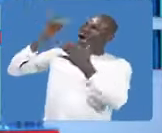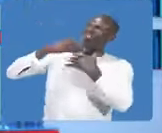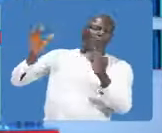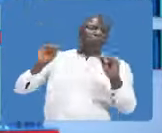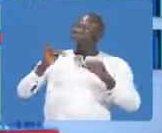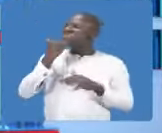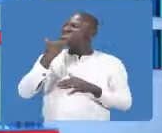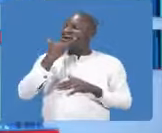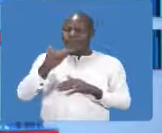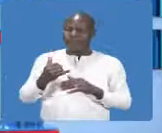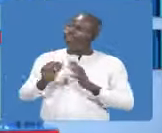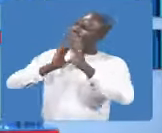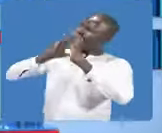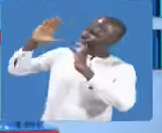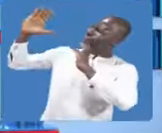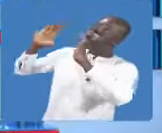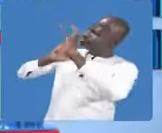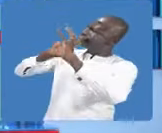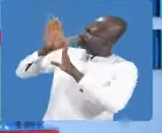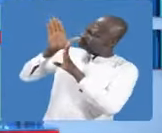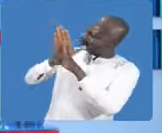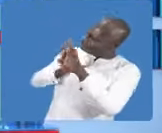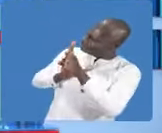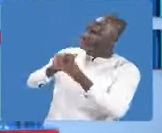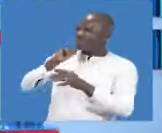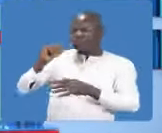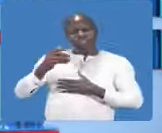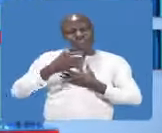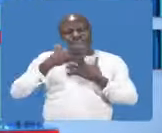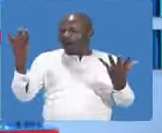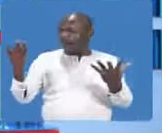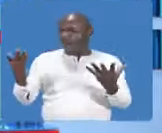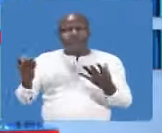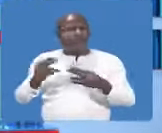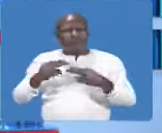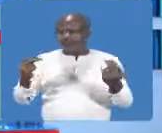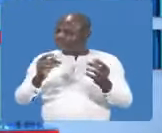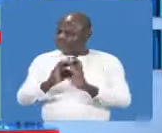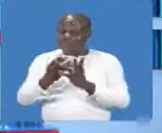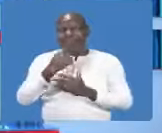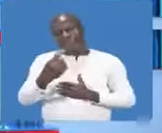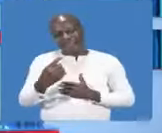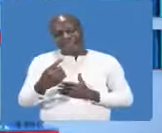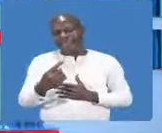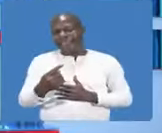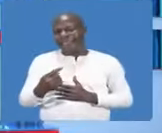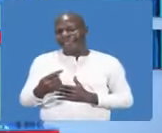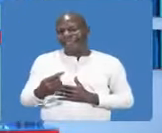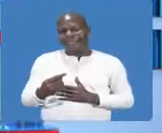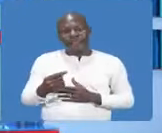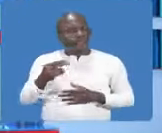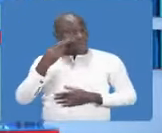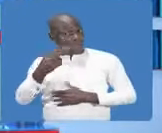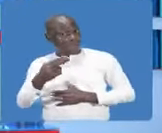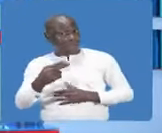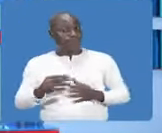uso obiabie na no de na ne voice de chro kronkron se ya ntida se mame hana or ne voice e kasa